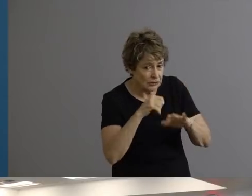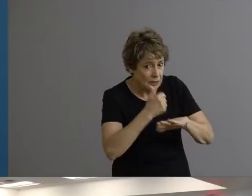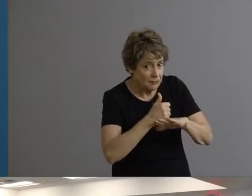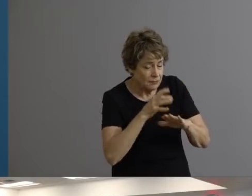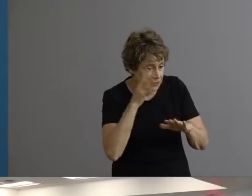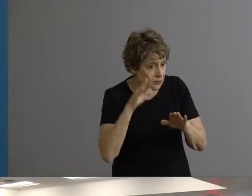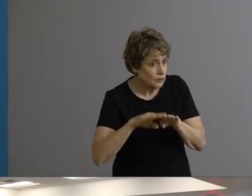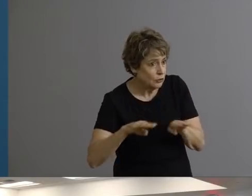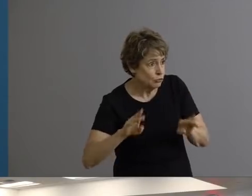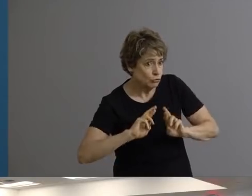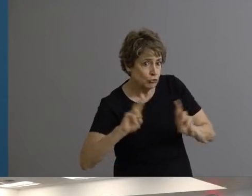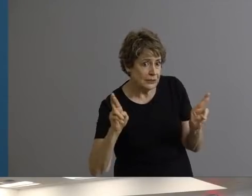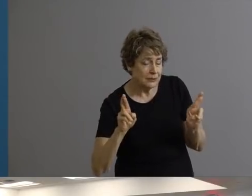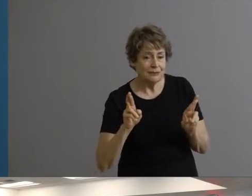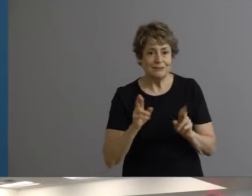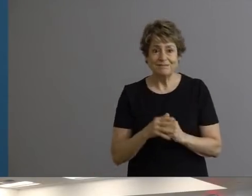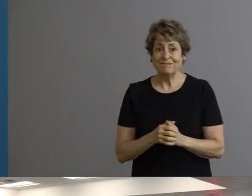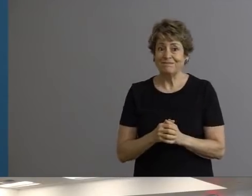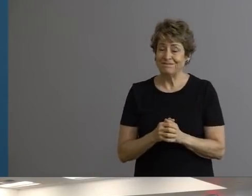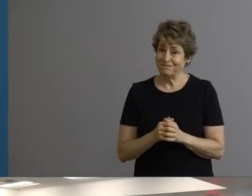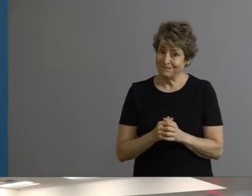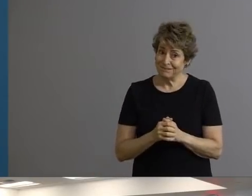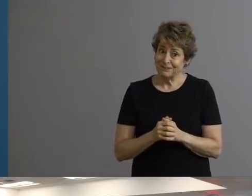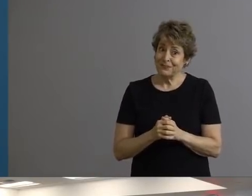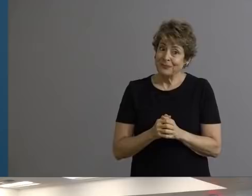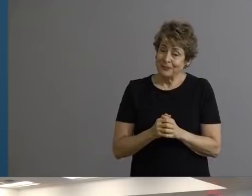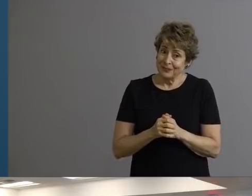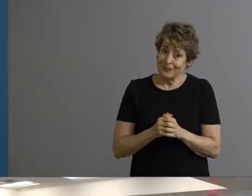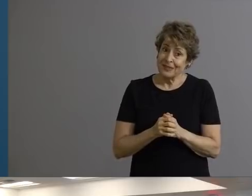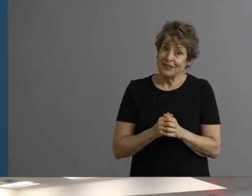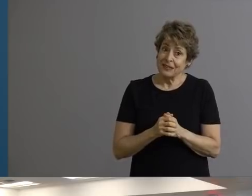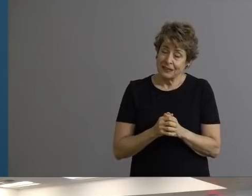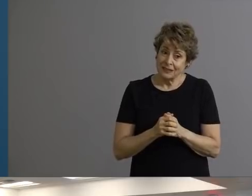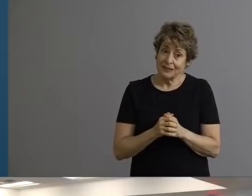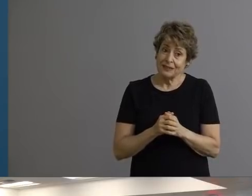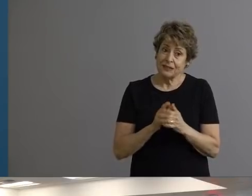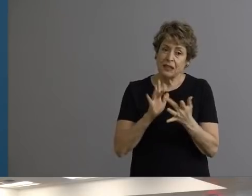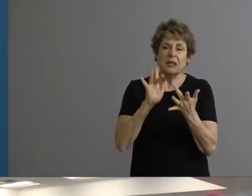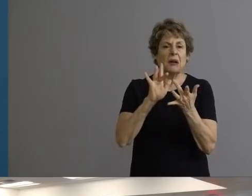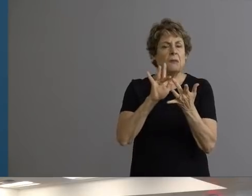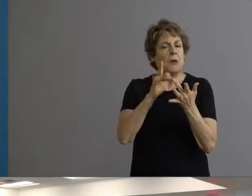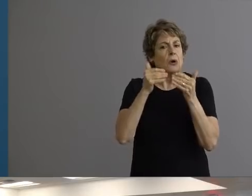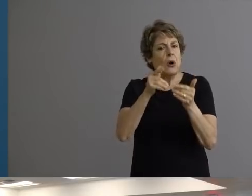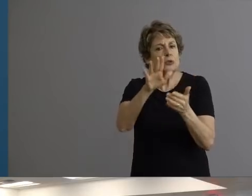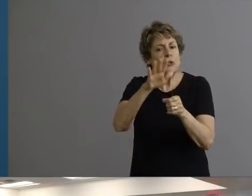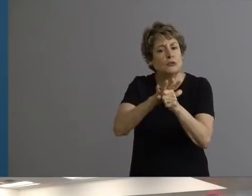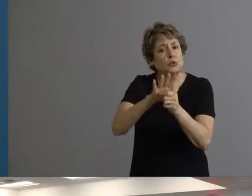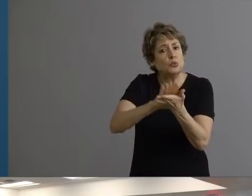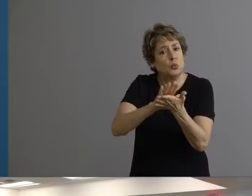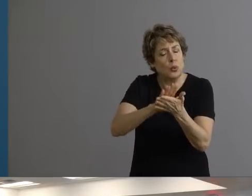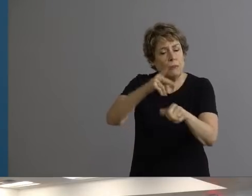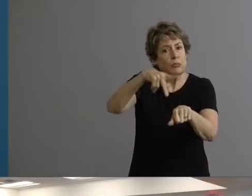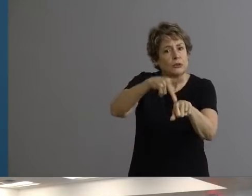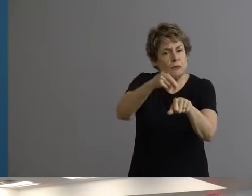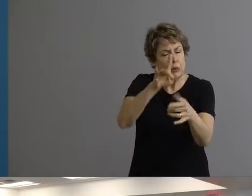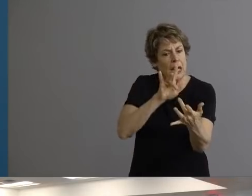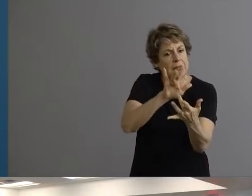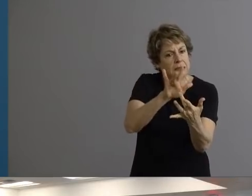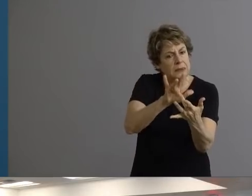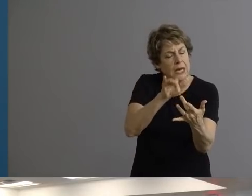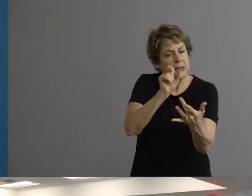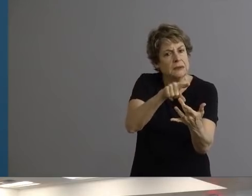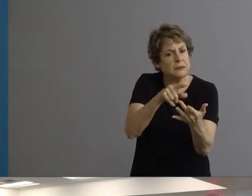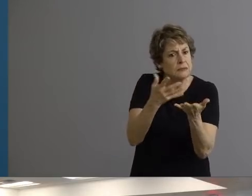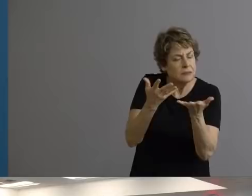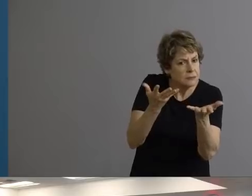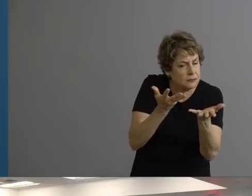where their head is right now around this. You even while no county in our state has been